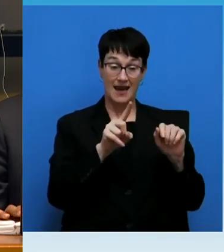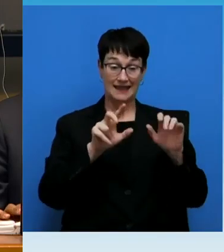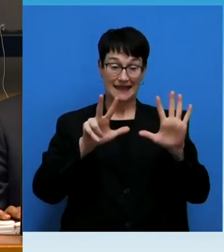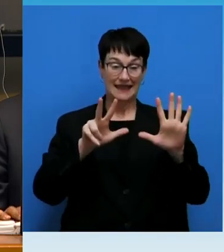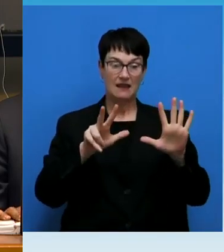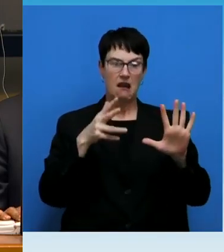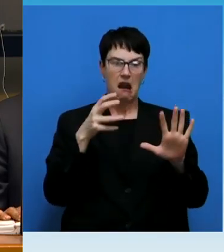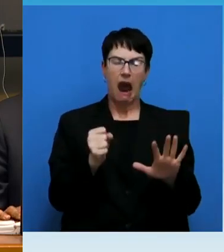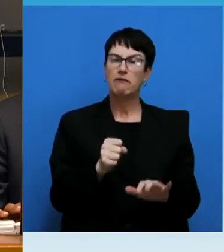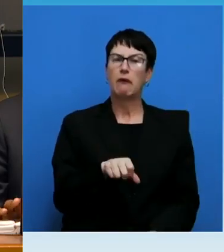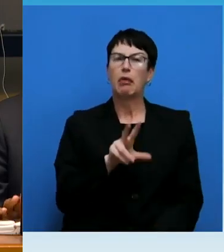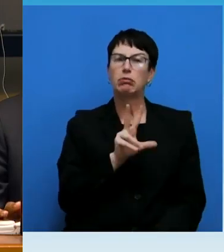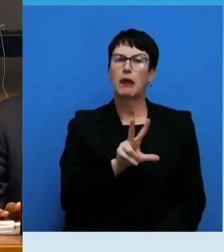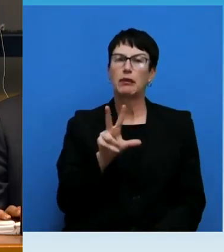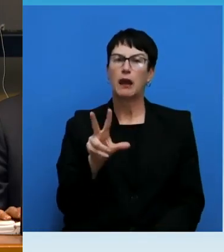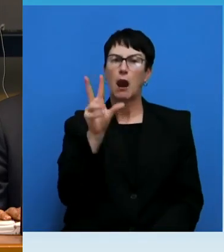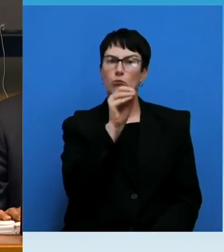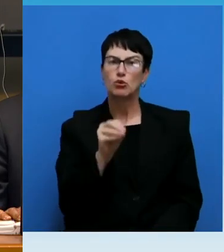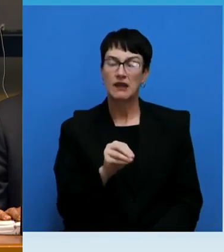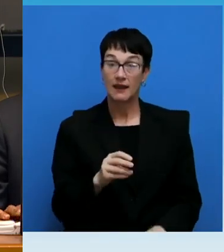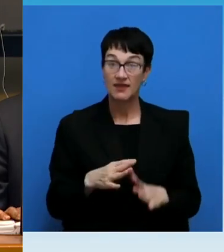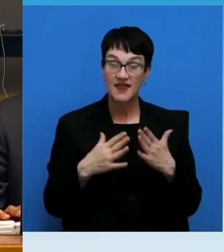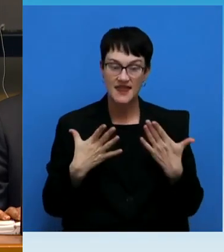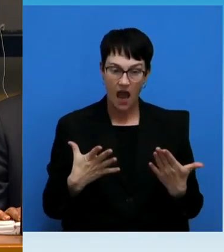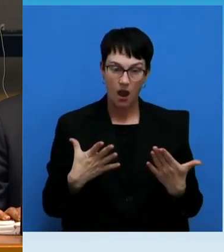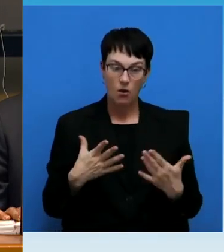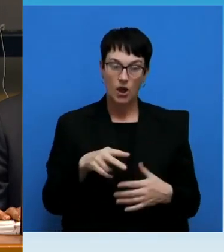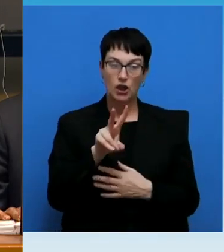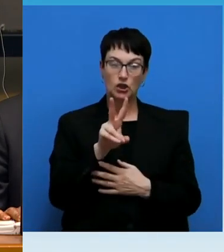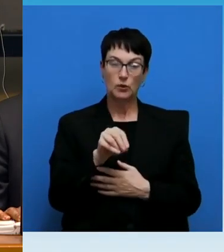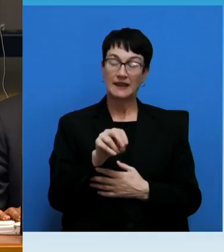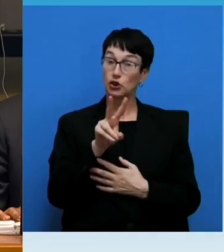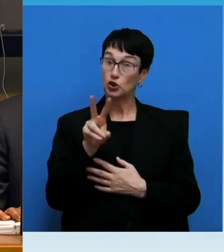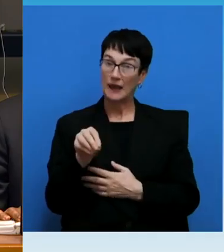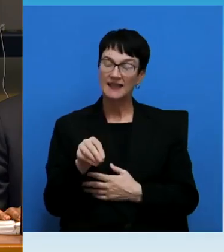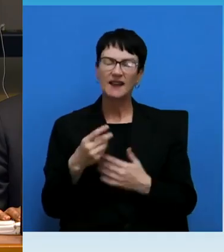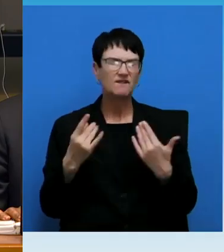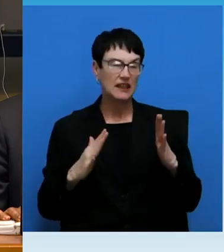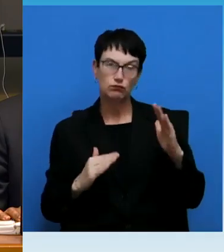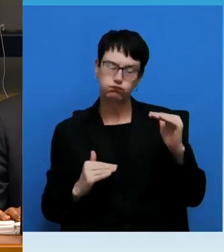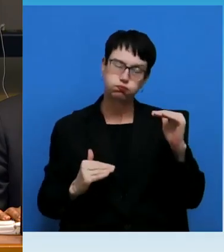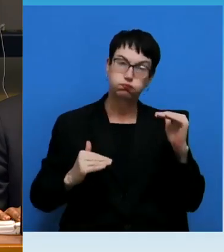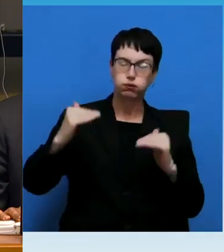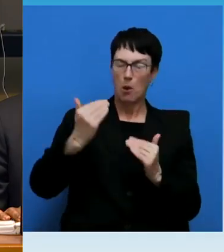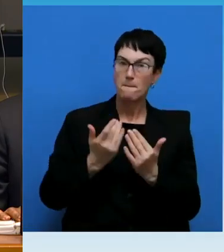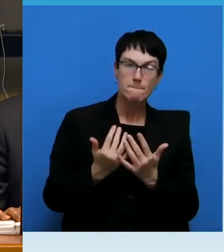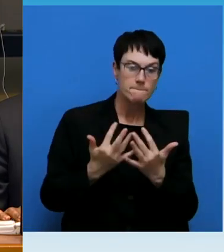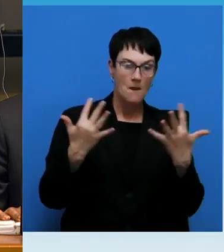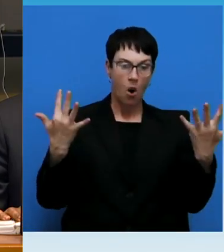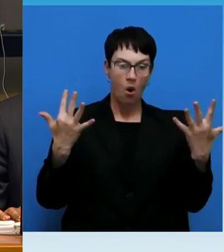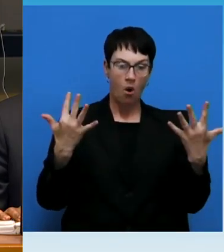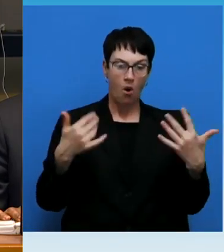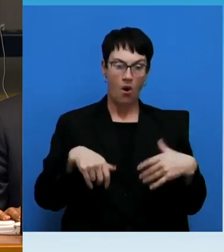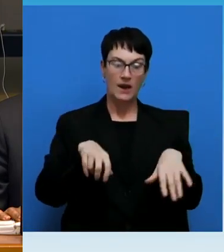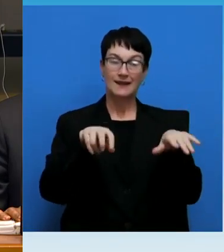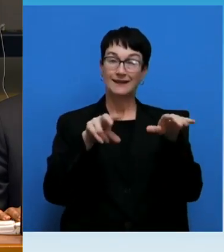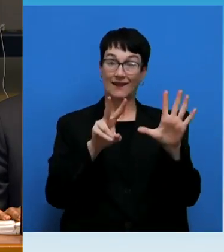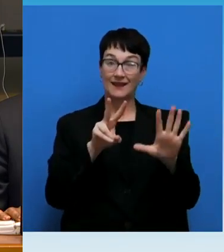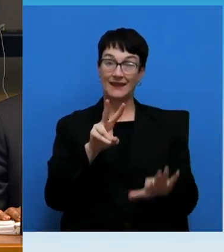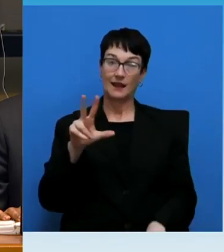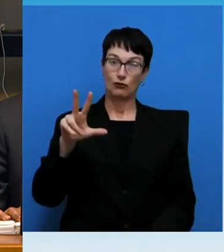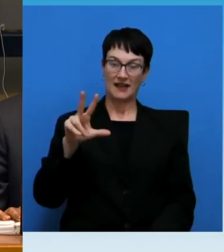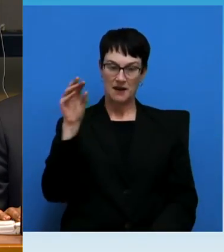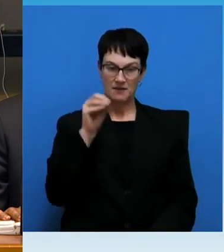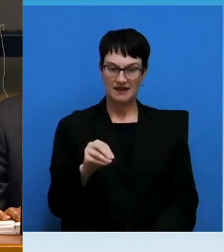All our work on disability inclusion is guided by the UNFPA corporate strategy. We matter, we